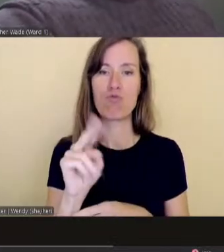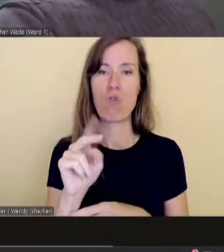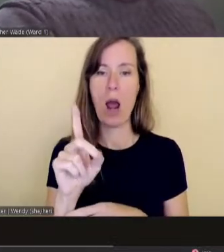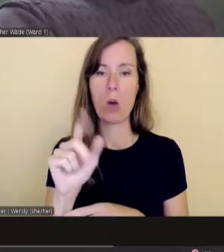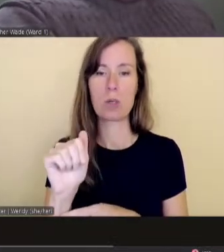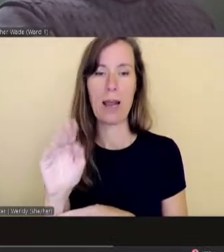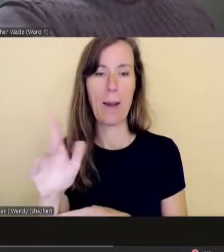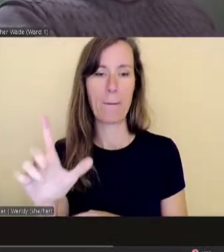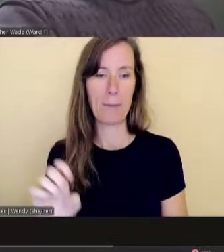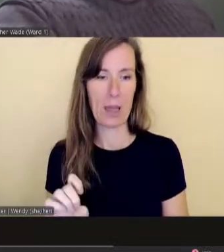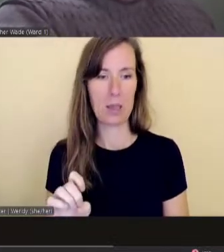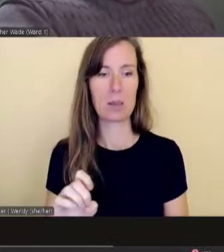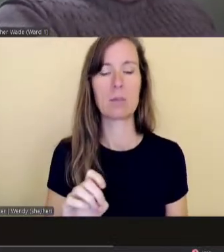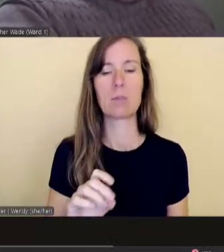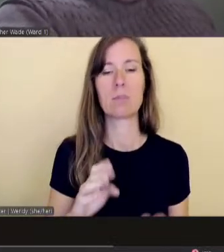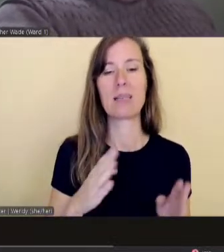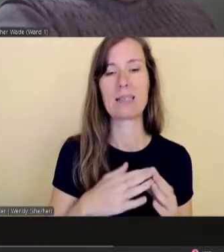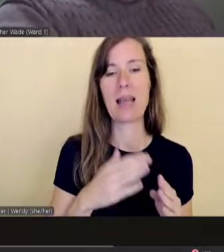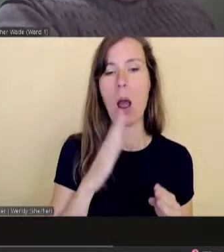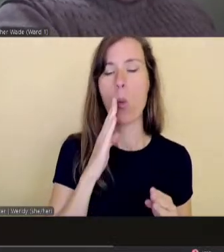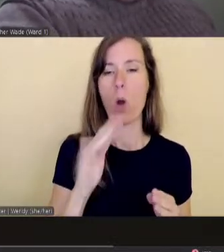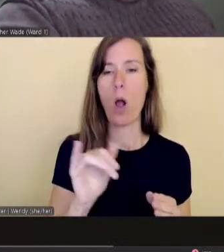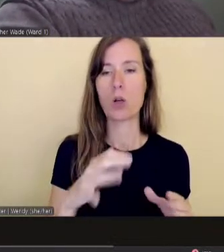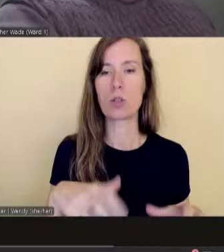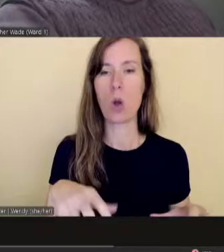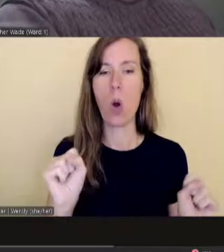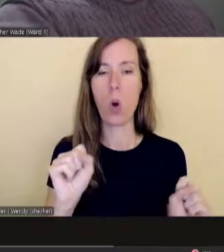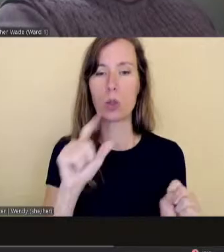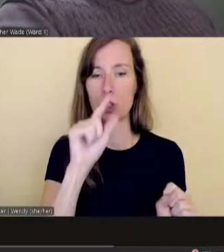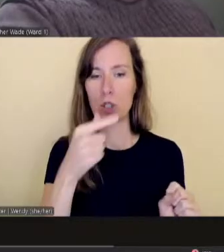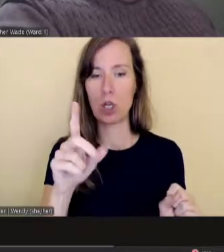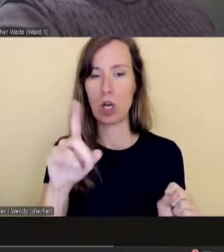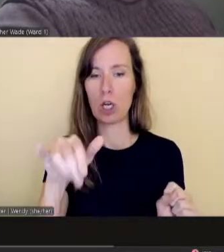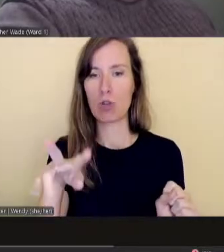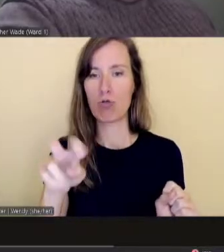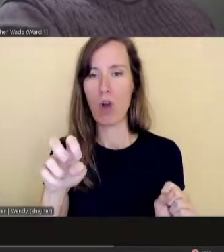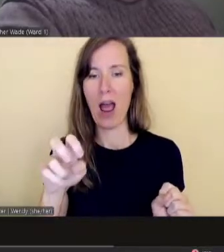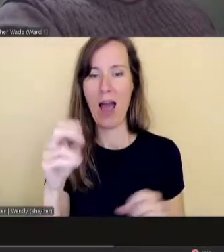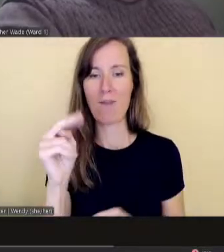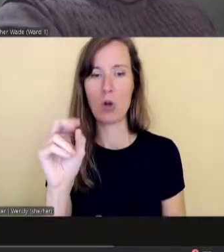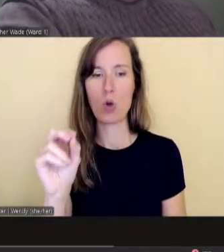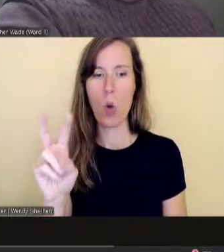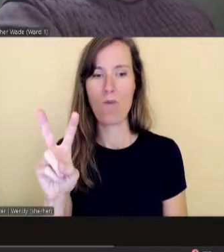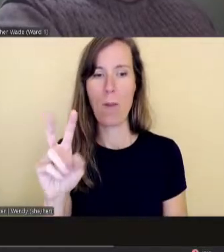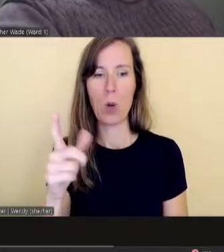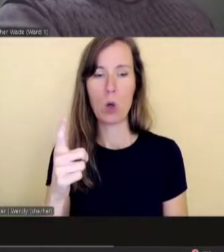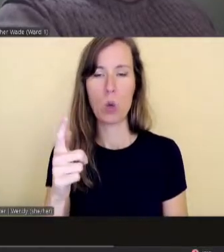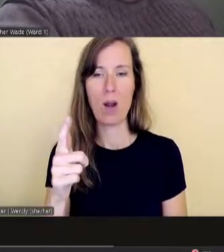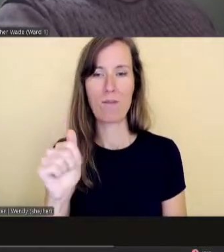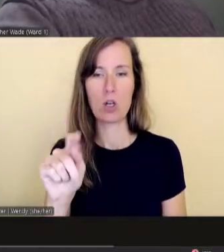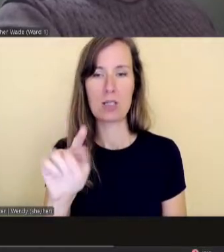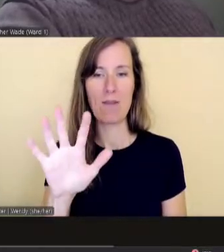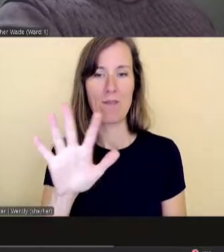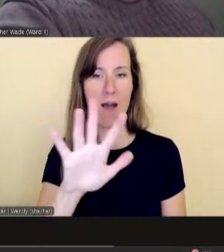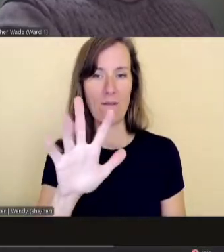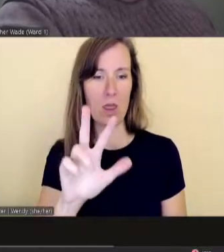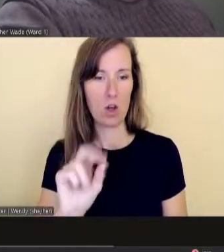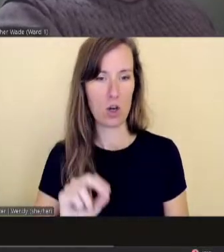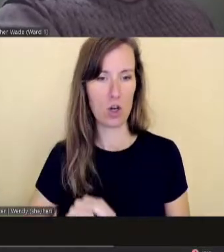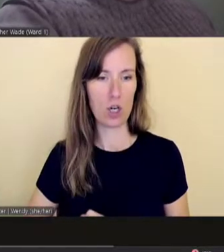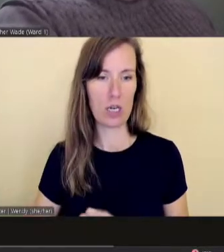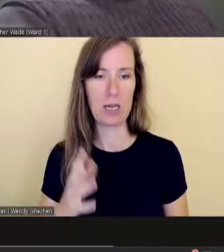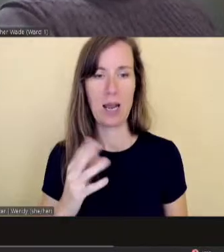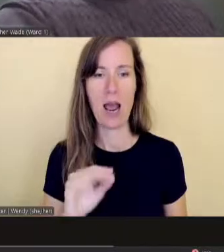the 21st at 5:30, and the town hall parking lot and at the Cheverly Station parking lot. Mayor and council, if you